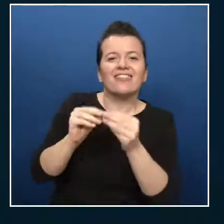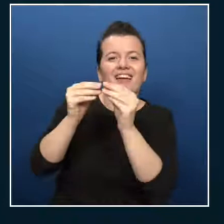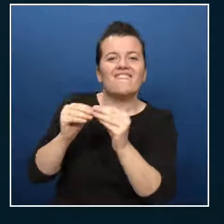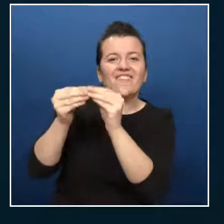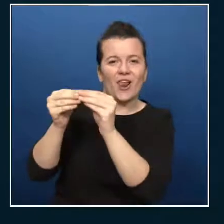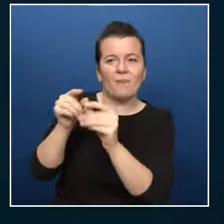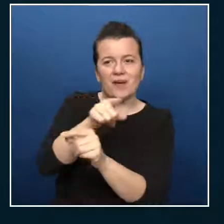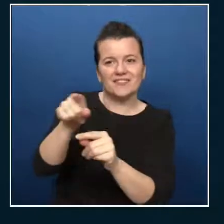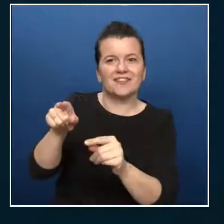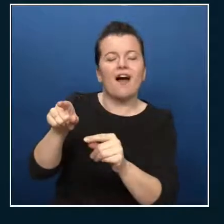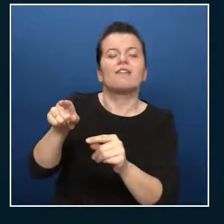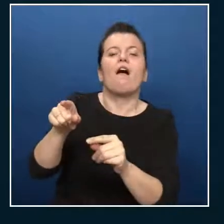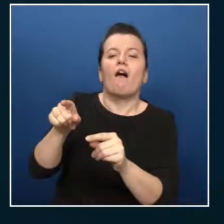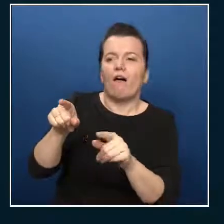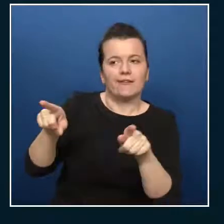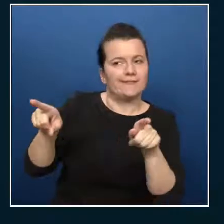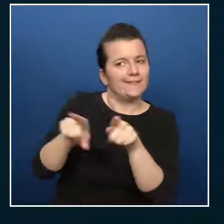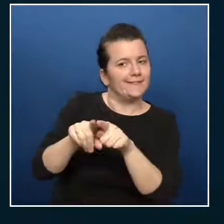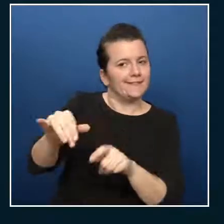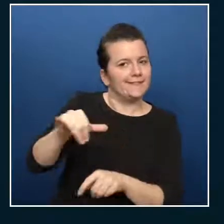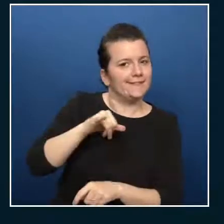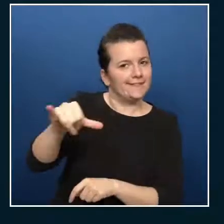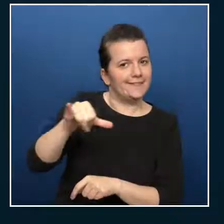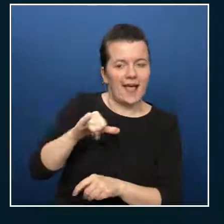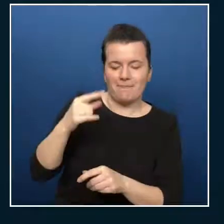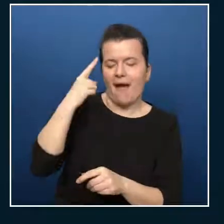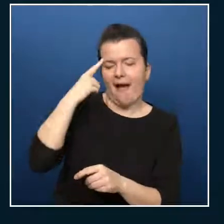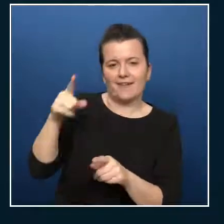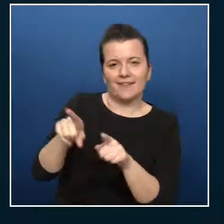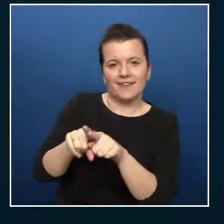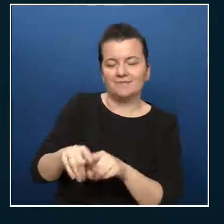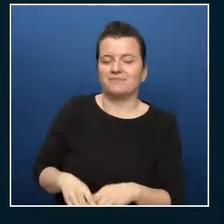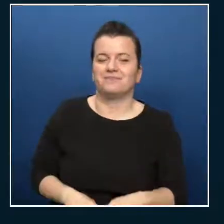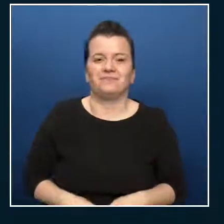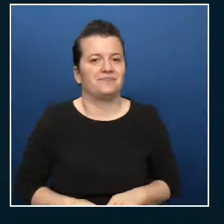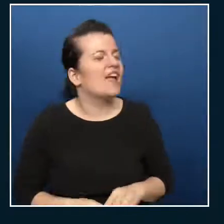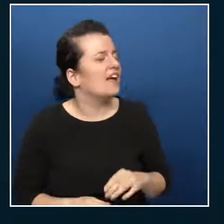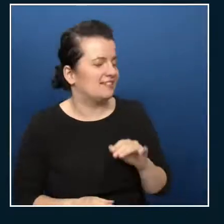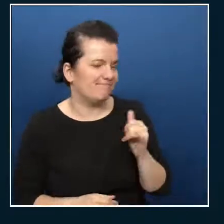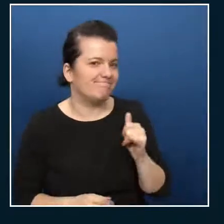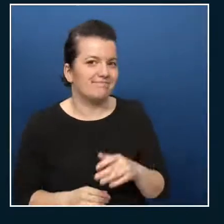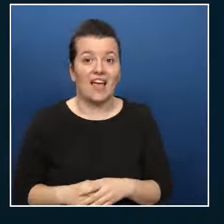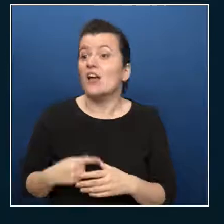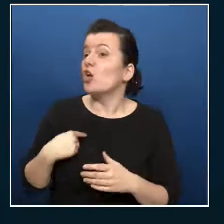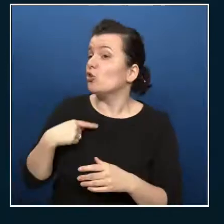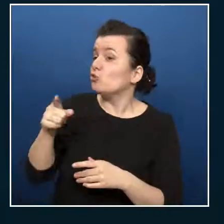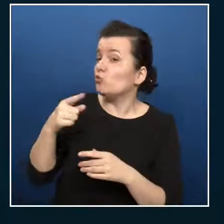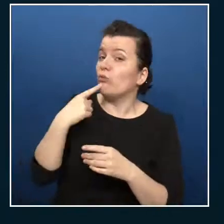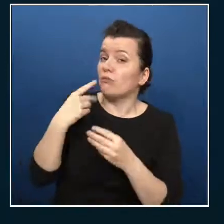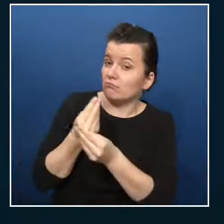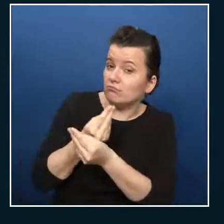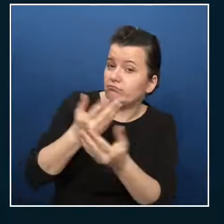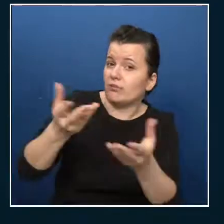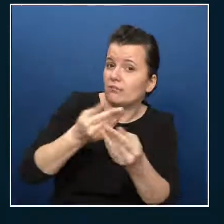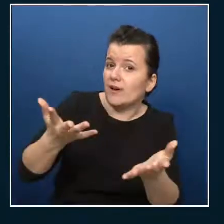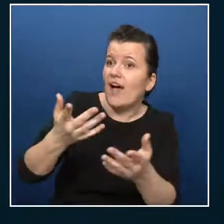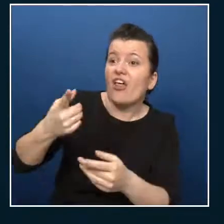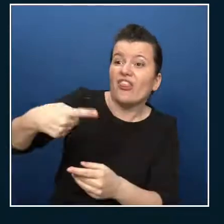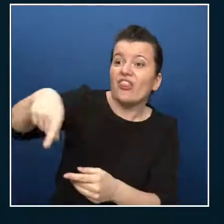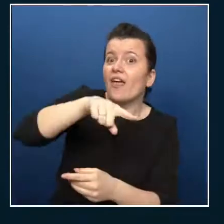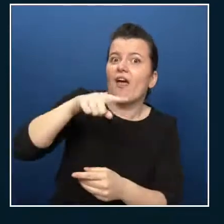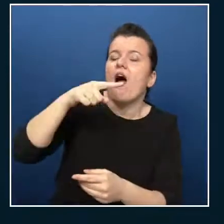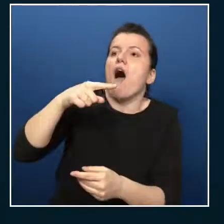Yes. it's always good while you're sharing this experience, they know they're not alone, right? And everybody makes these Yes. mistakes in the